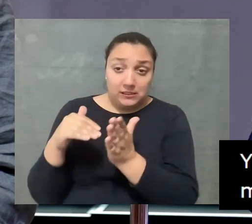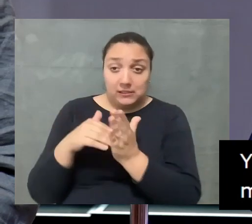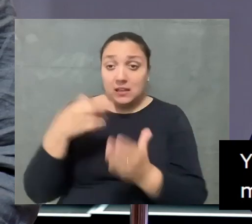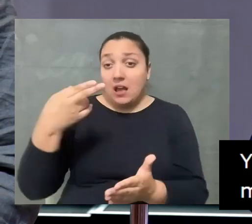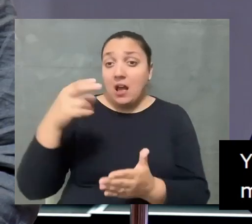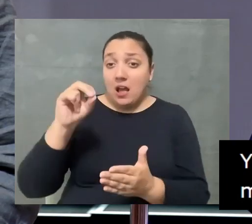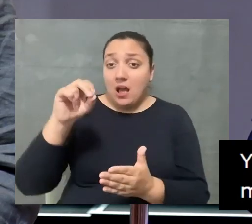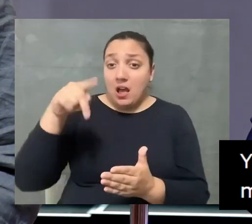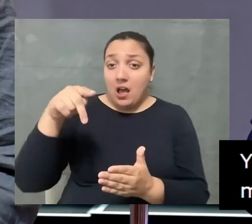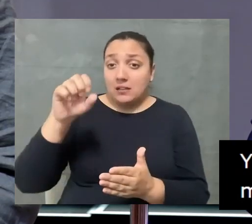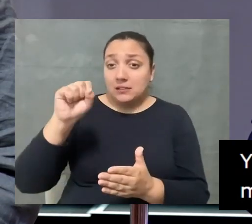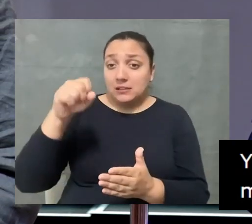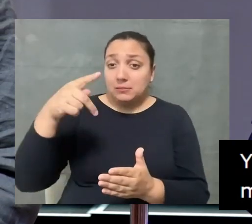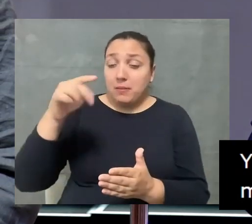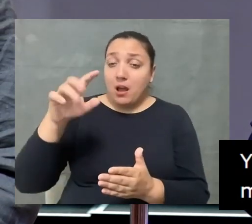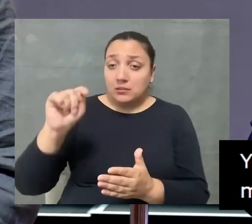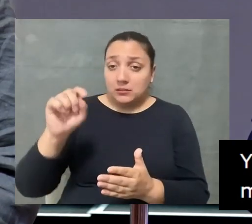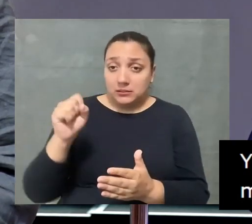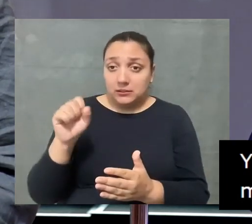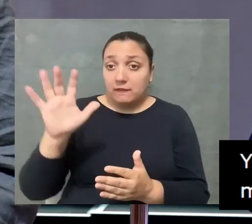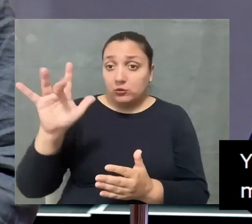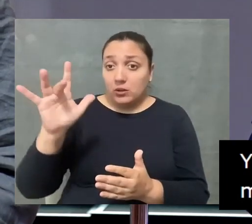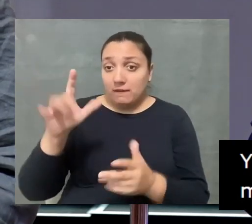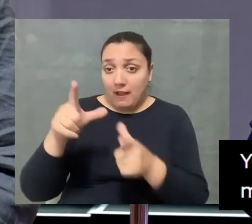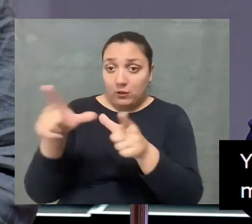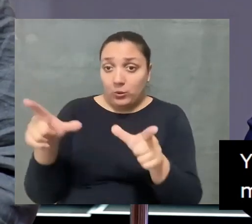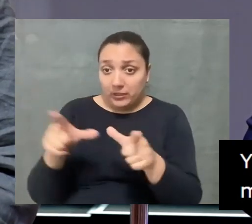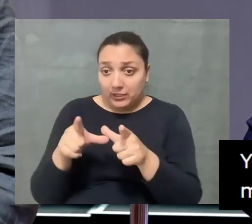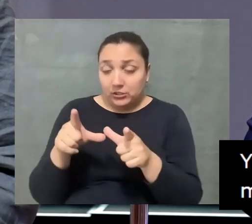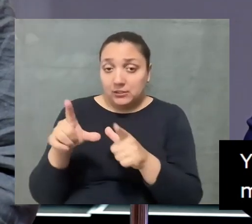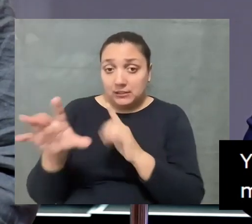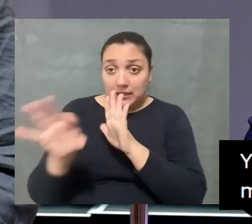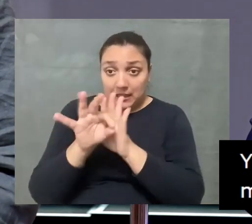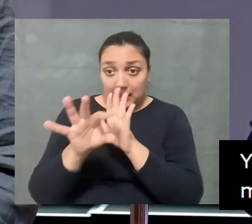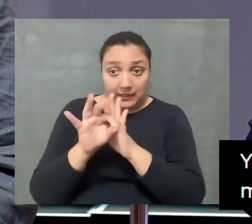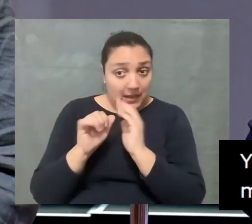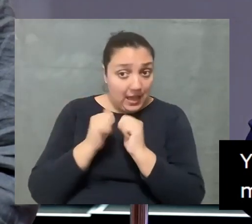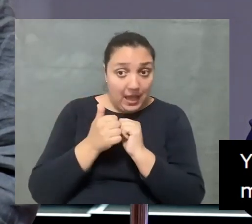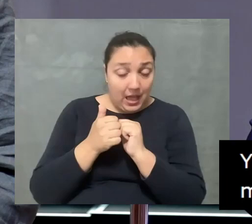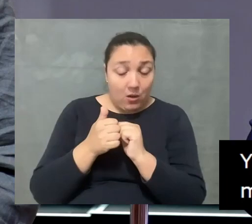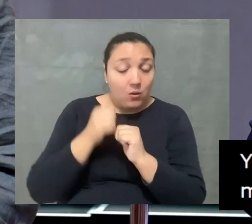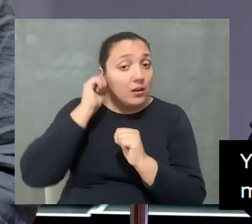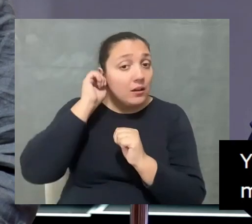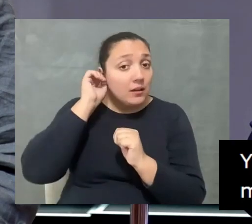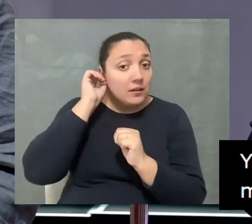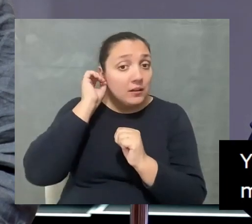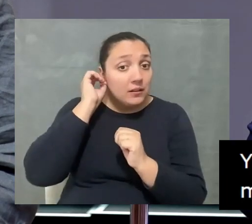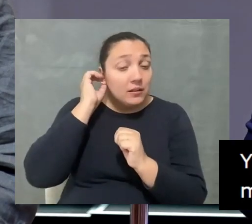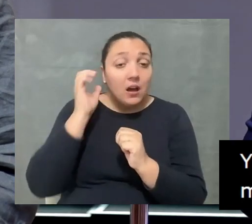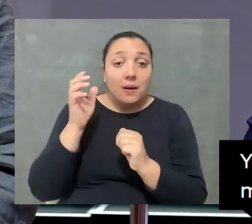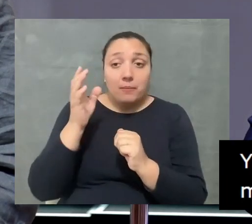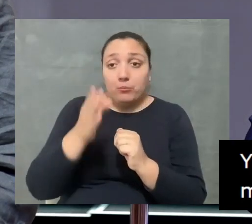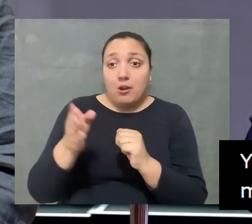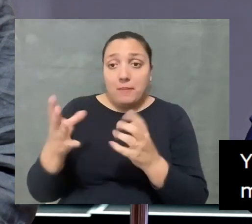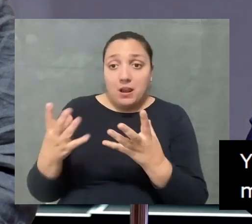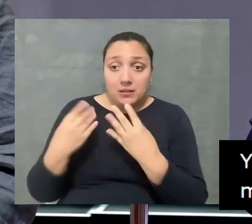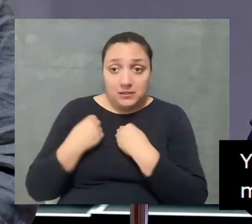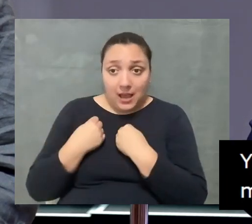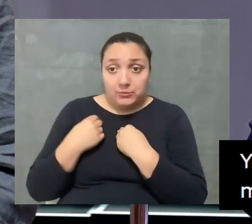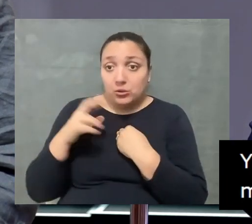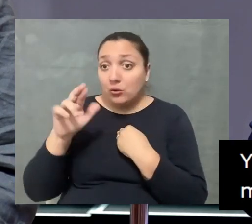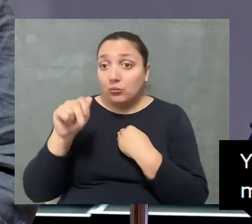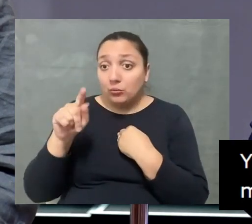25 locations that have been selected based on broadband adoption rates,